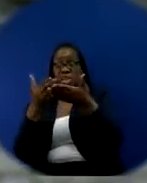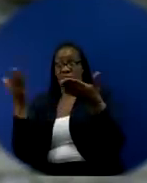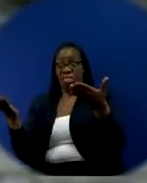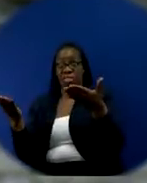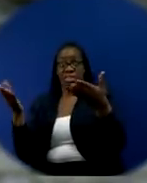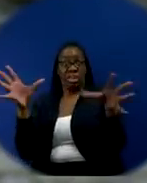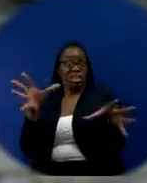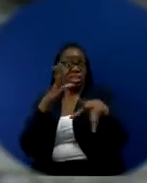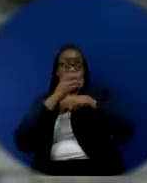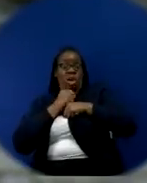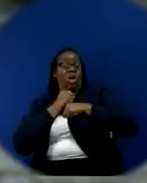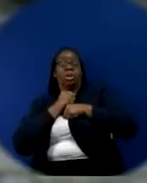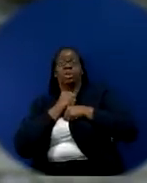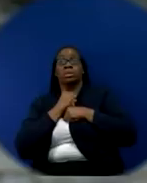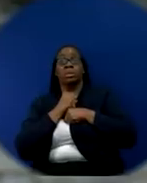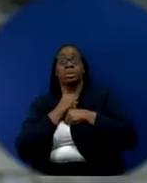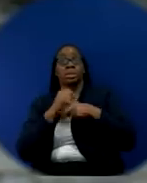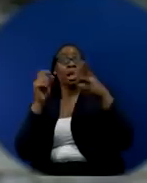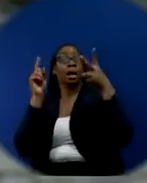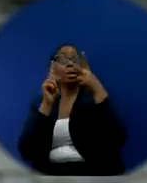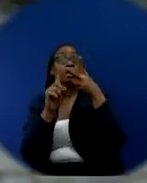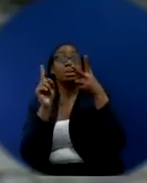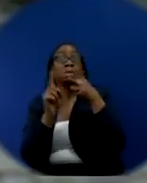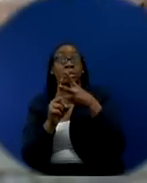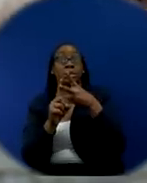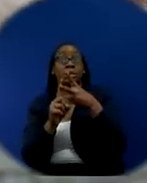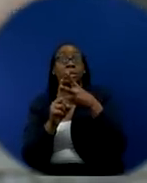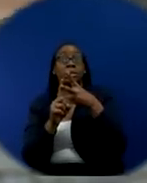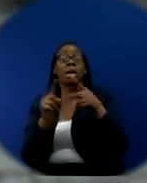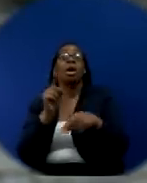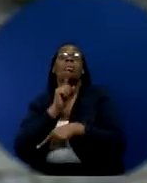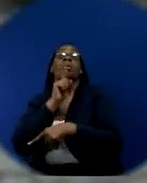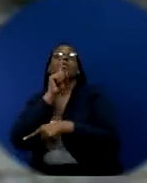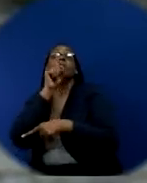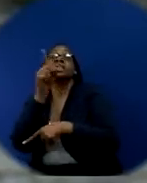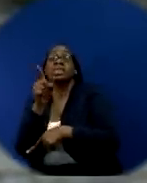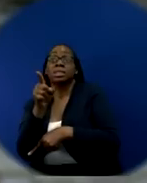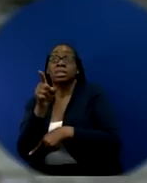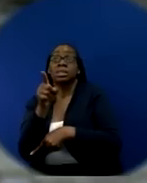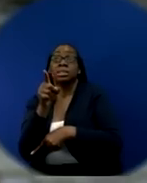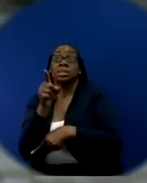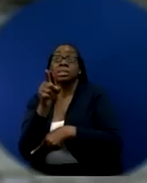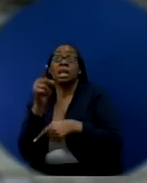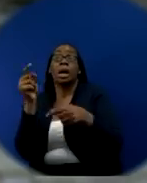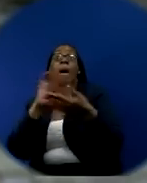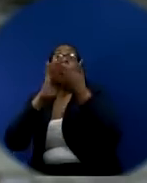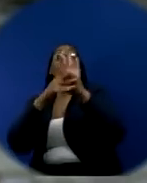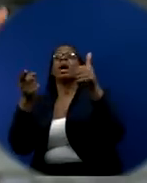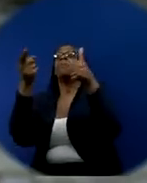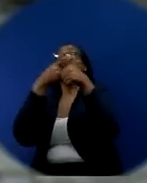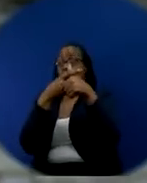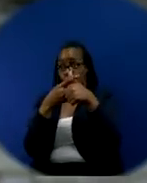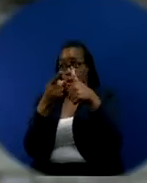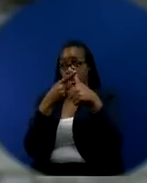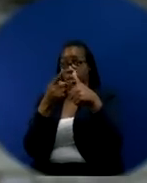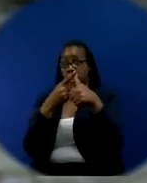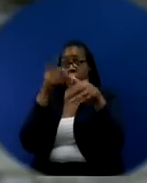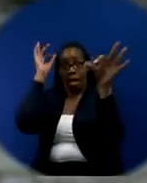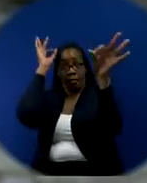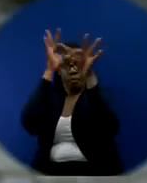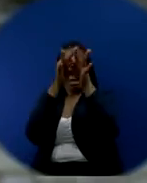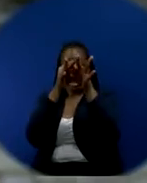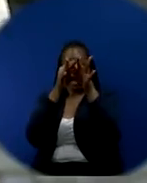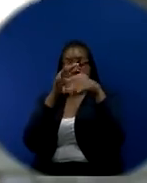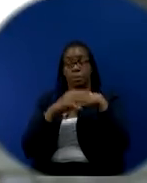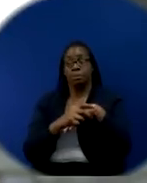but may I suggest secondarily that we never let our profession take precedence over our profession of faith.